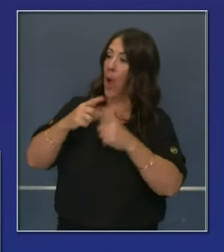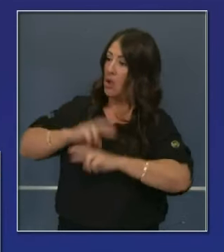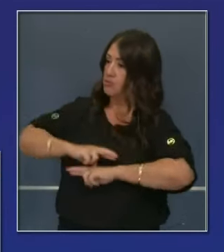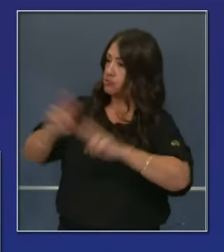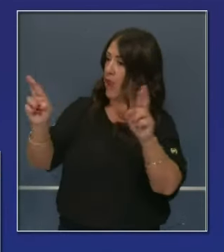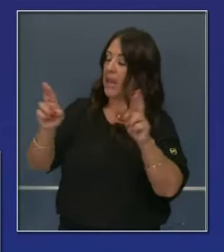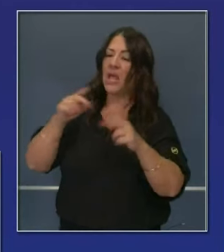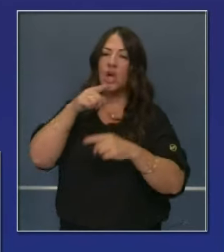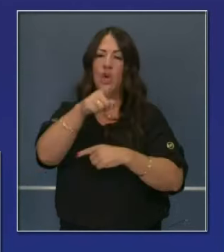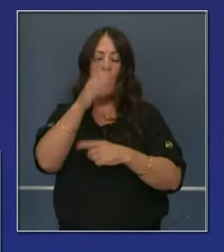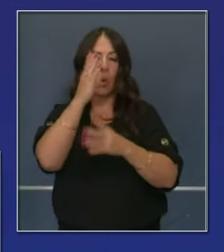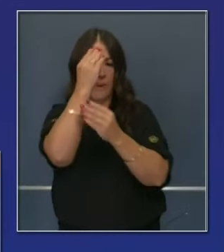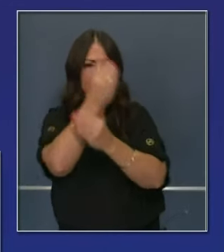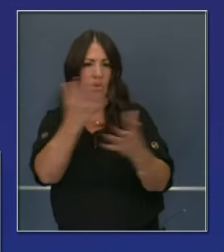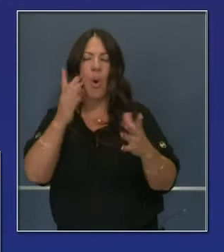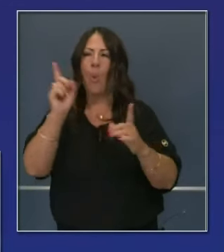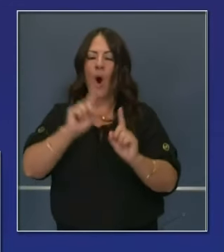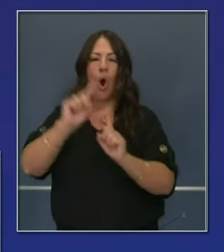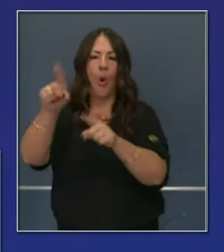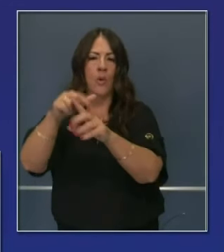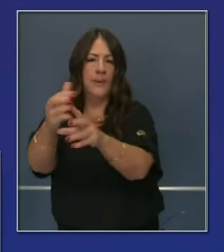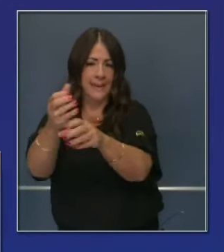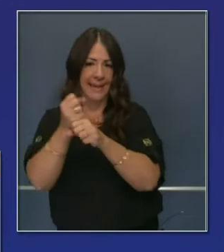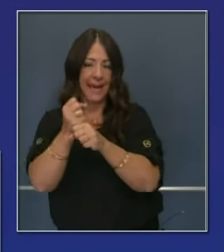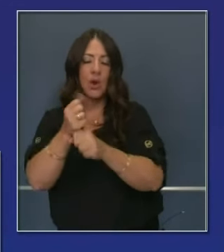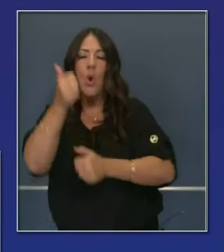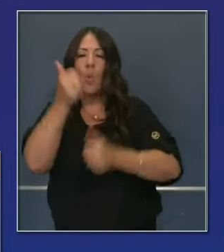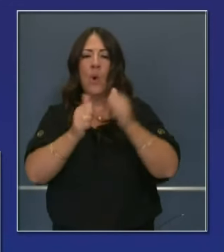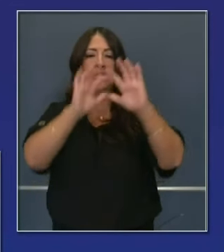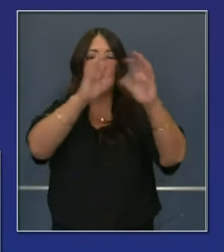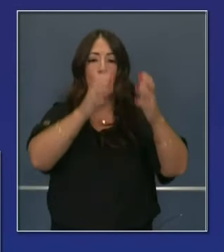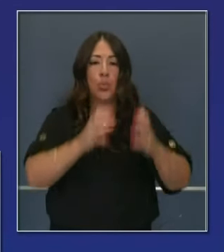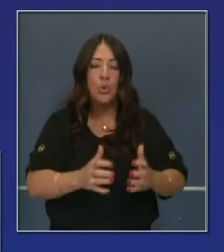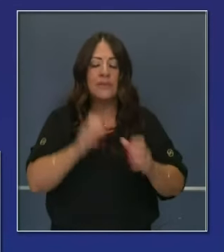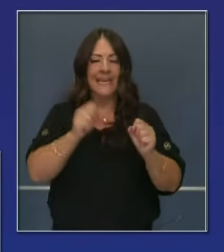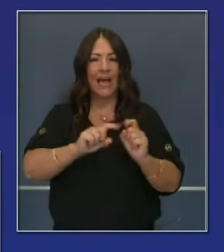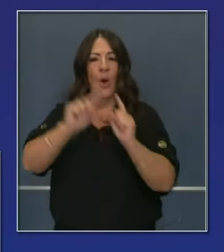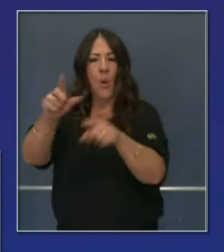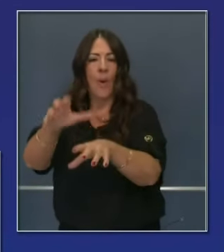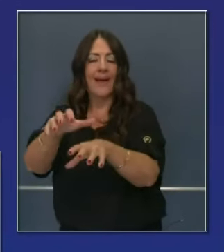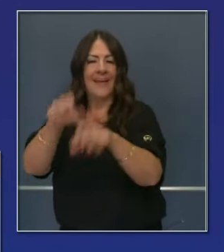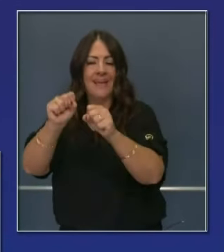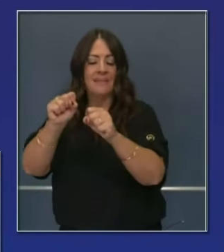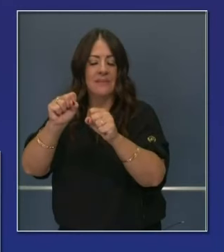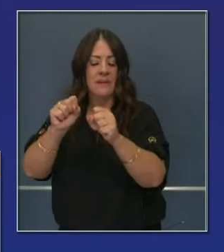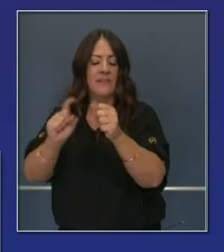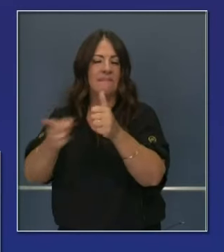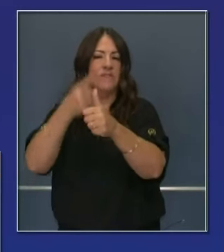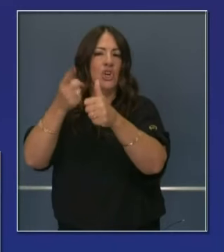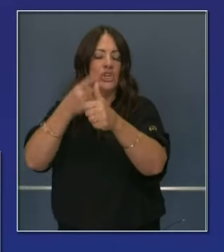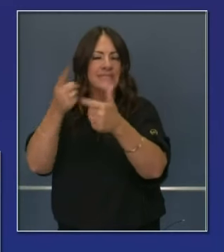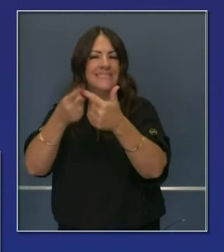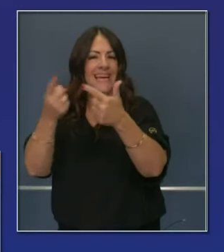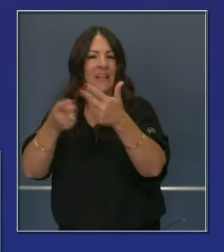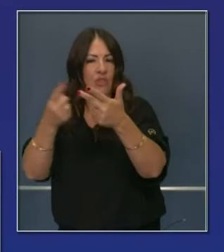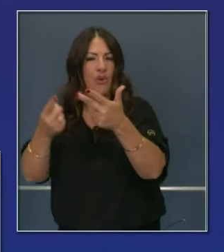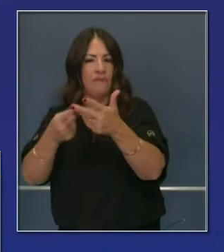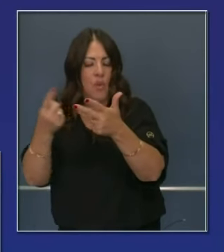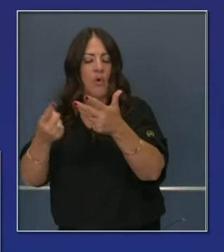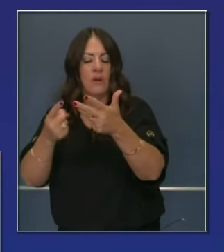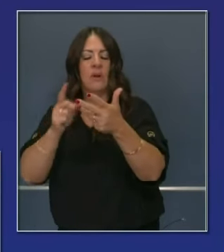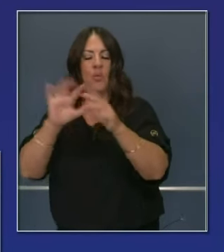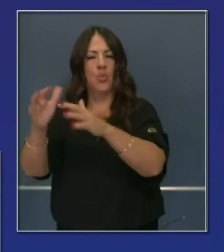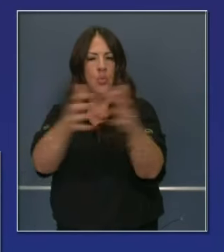are broadly available, or whether or not they can line up in queue based upon, again, the prioritization of distributions,